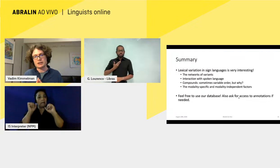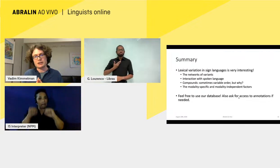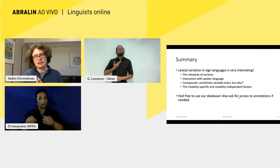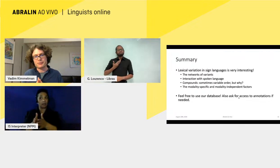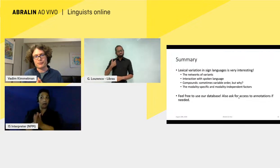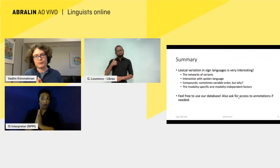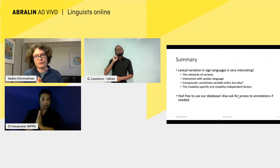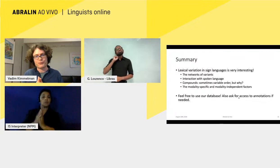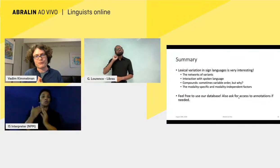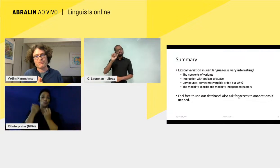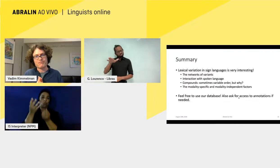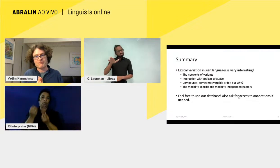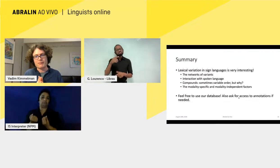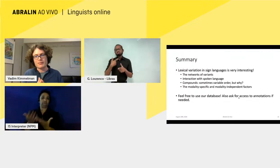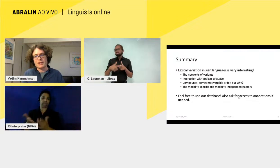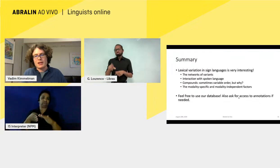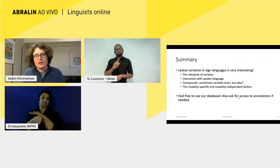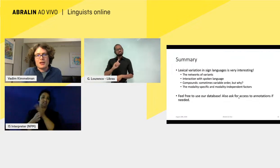you access.